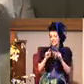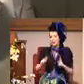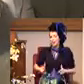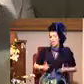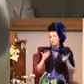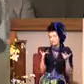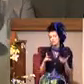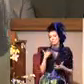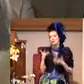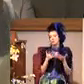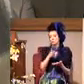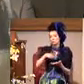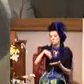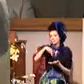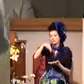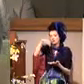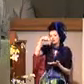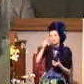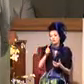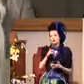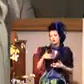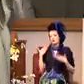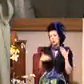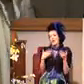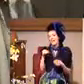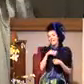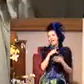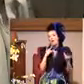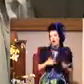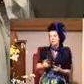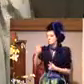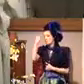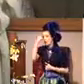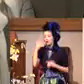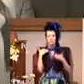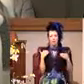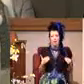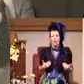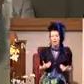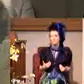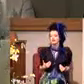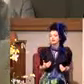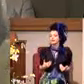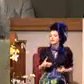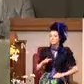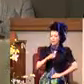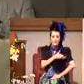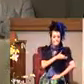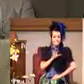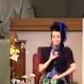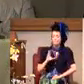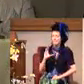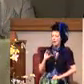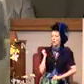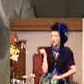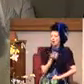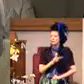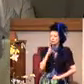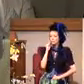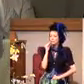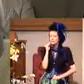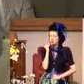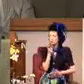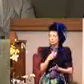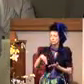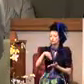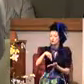resurrected joy within our own hearts and in our own minds and within our own bodies. Enable us to experience resurrection this